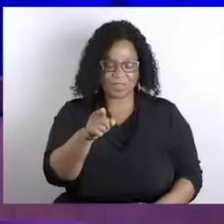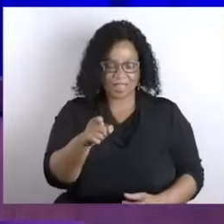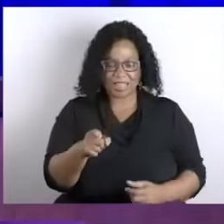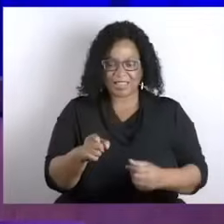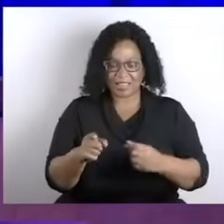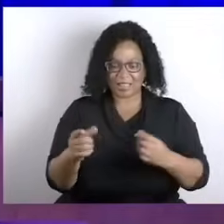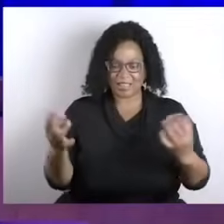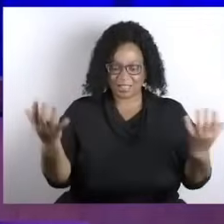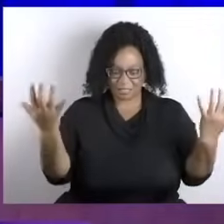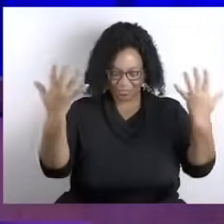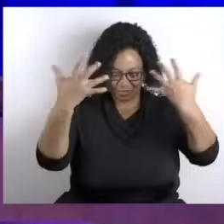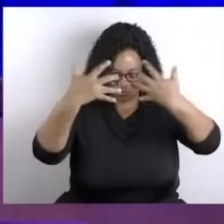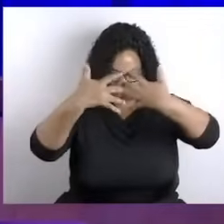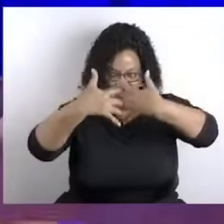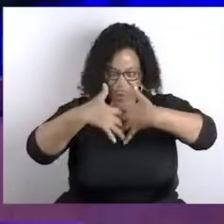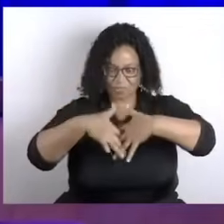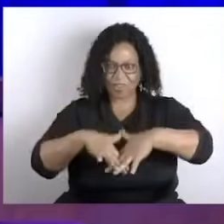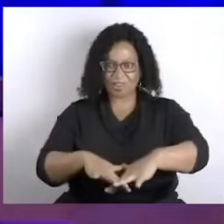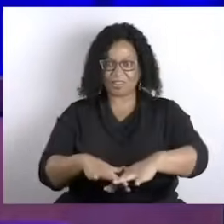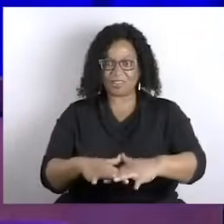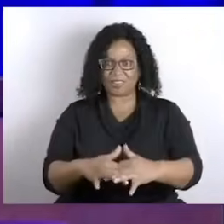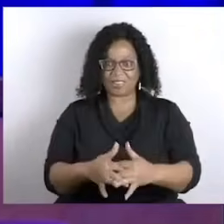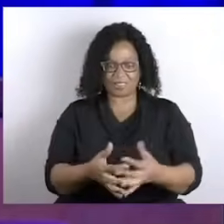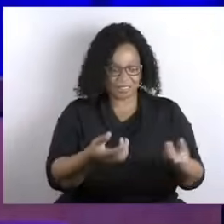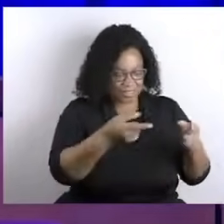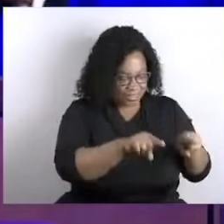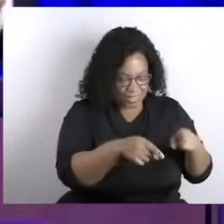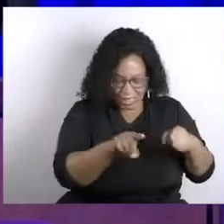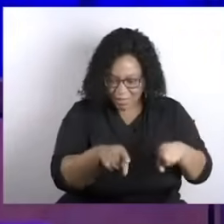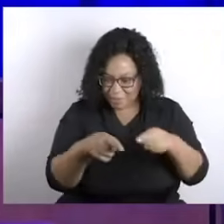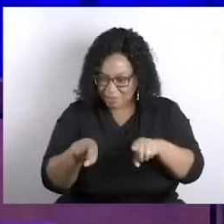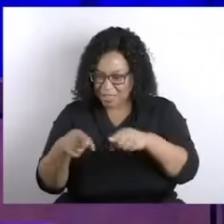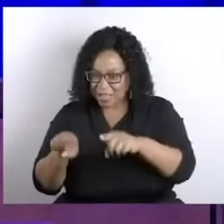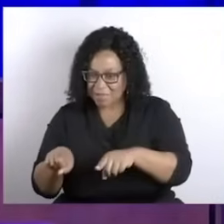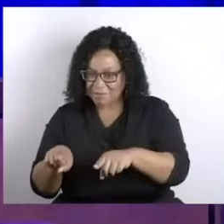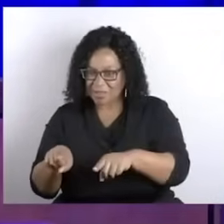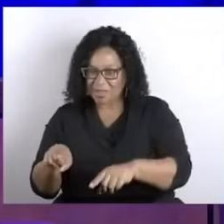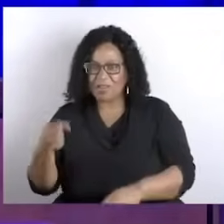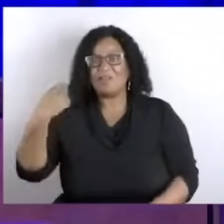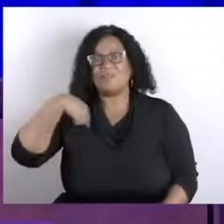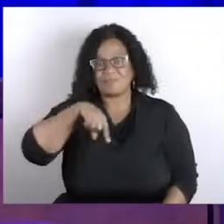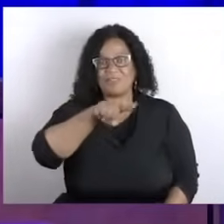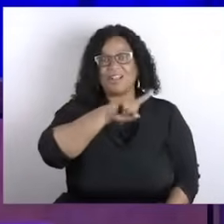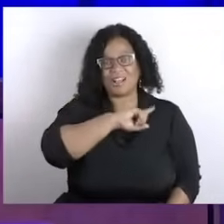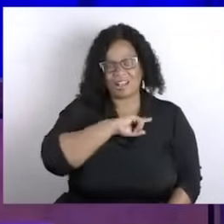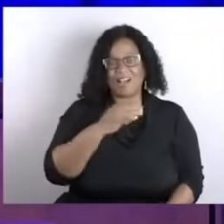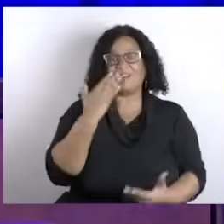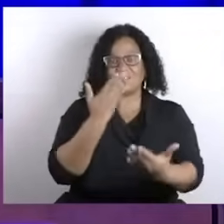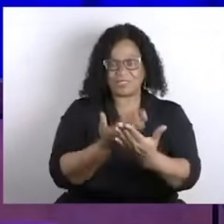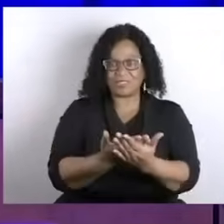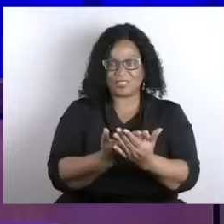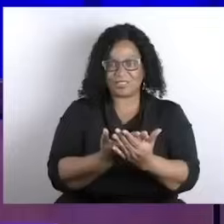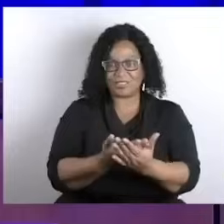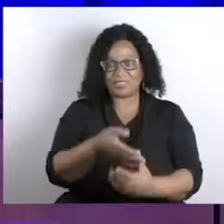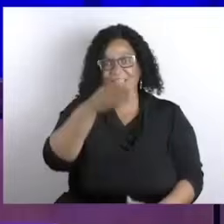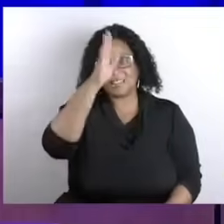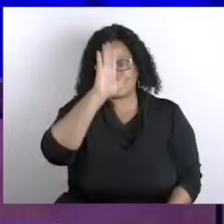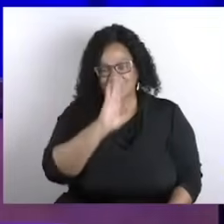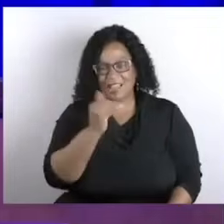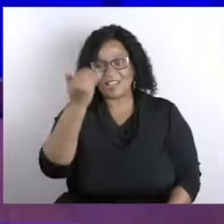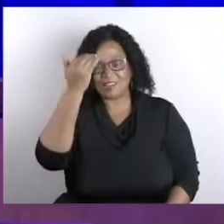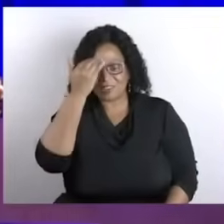out for our good. I know what I'm thinking about you. I know the plans I have for you. I know what